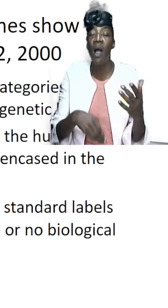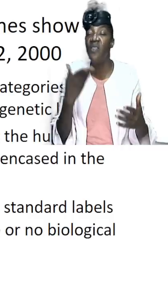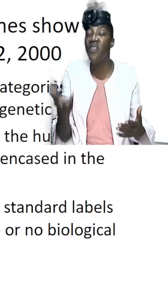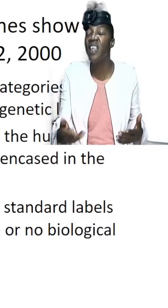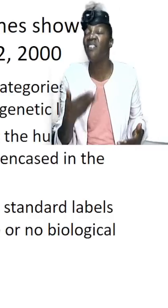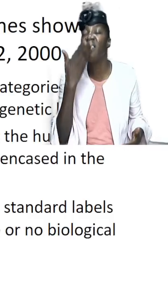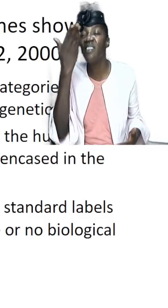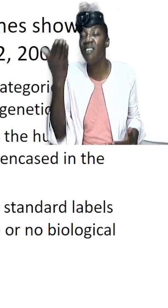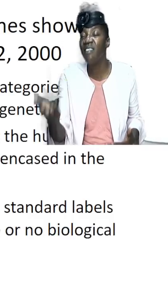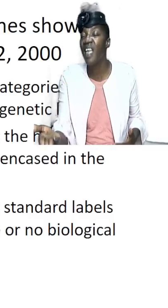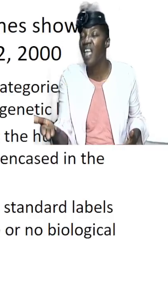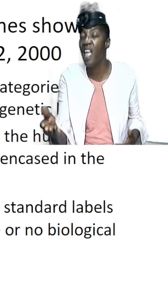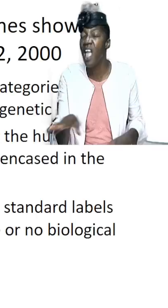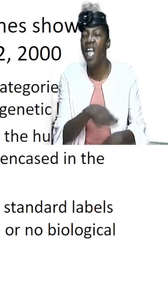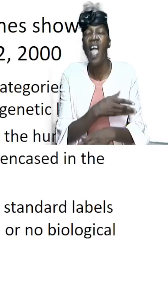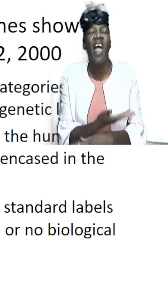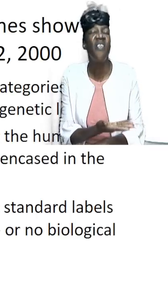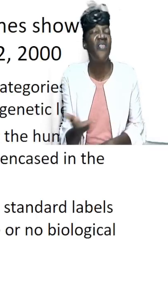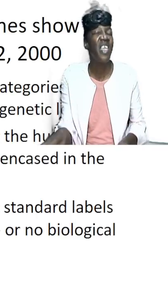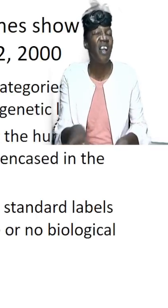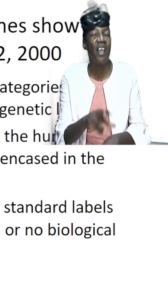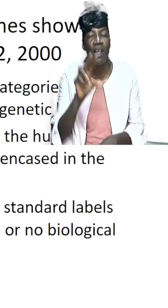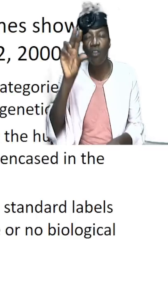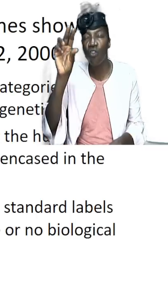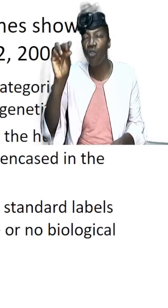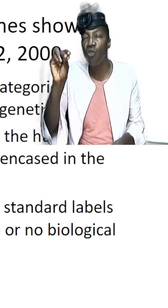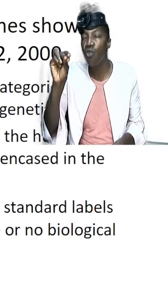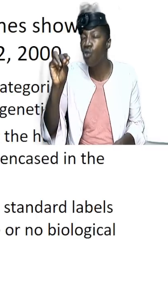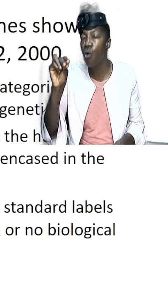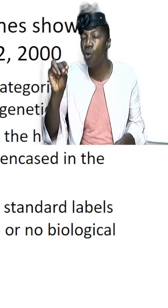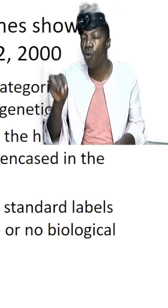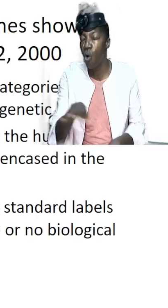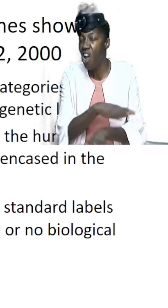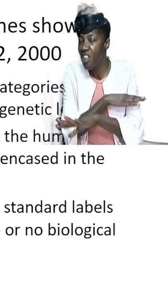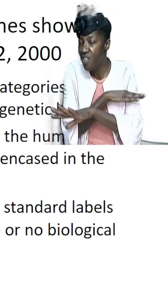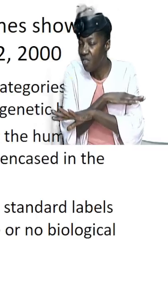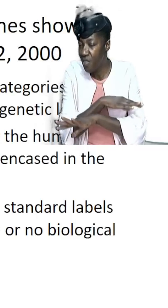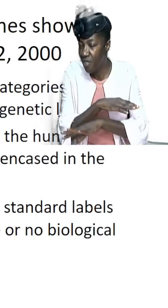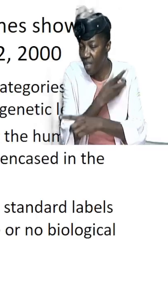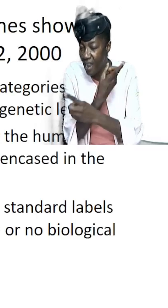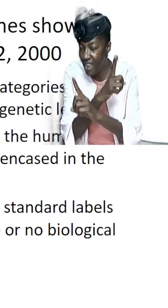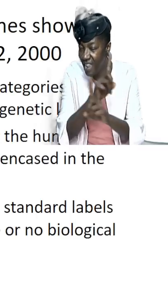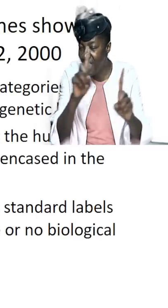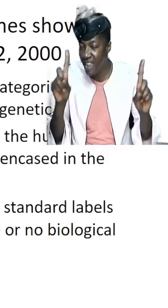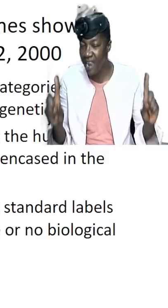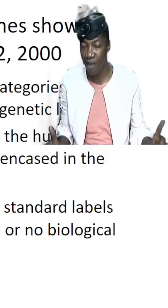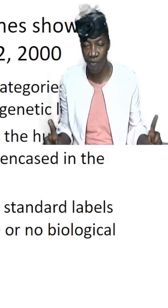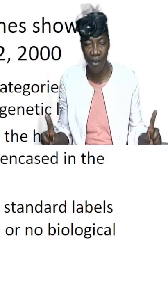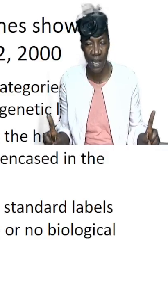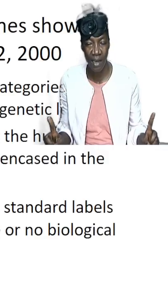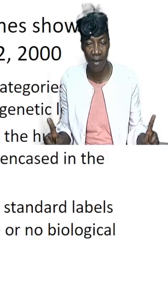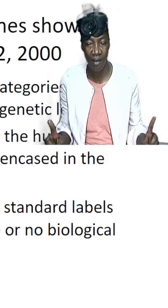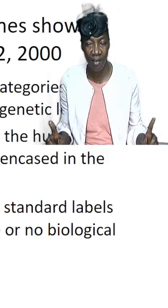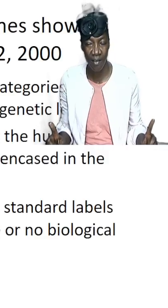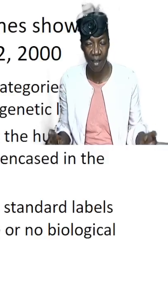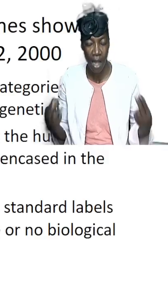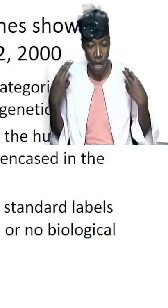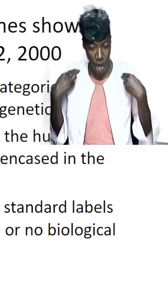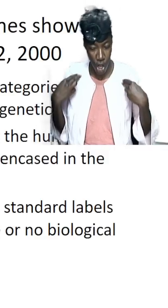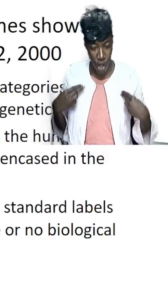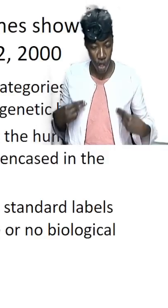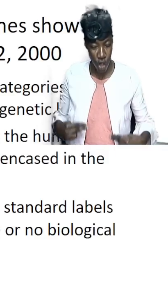that there is no biological difference at the biological level, the human